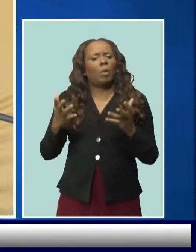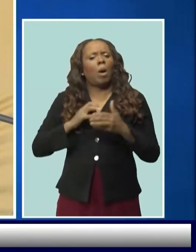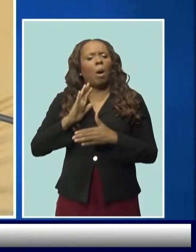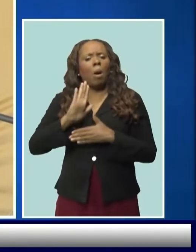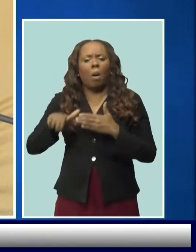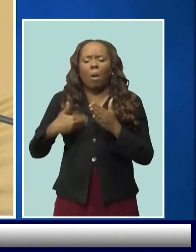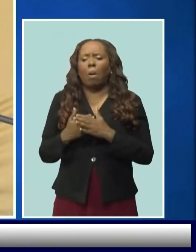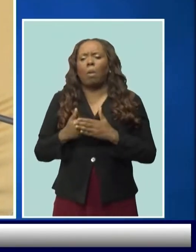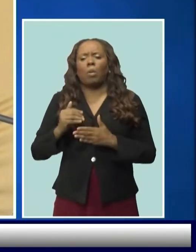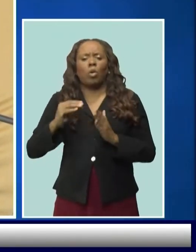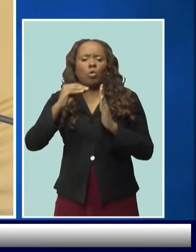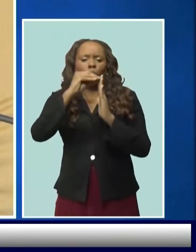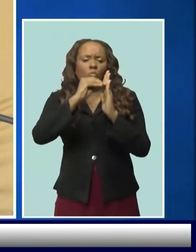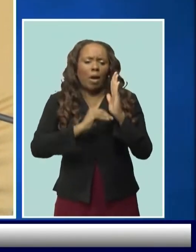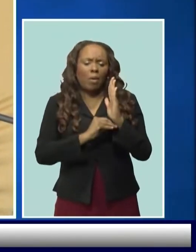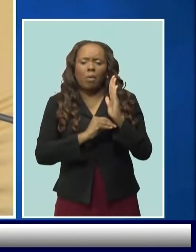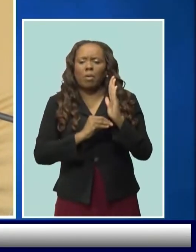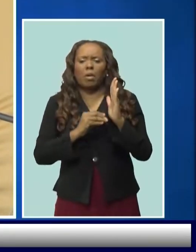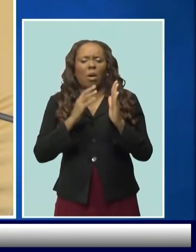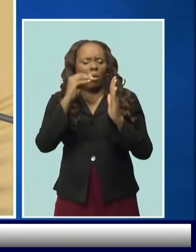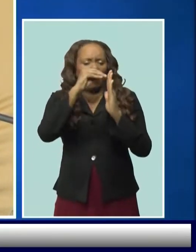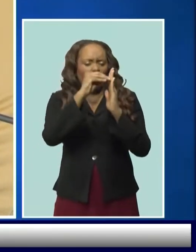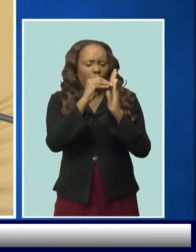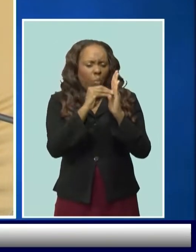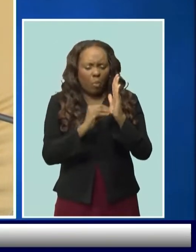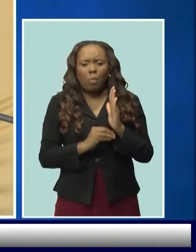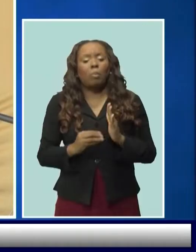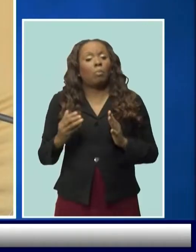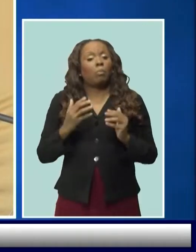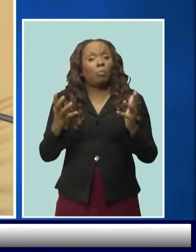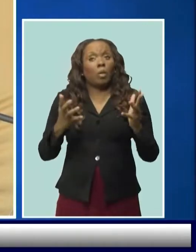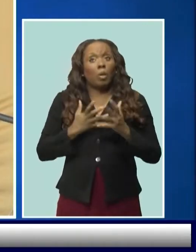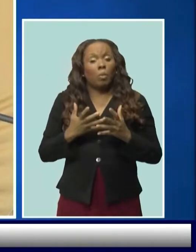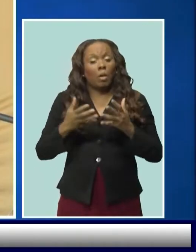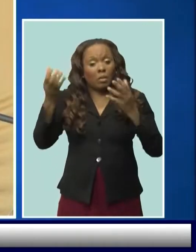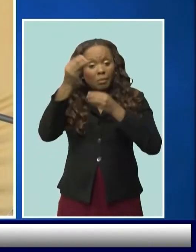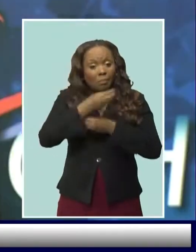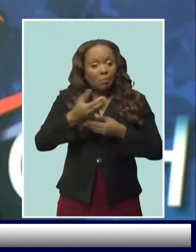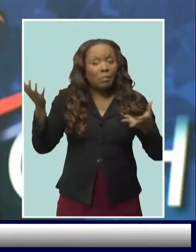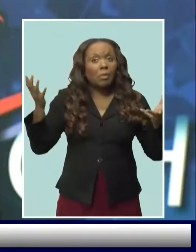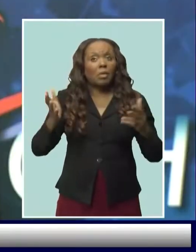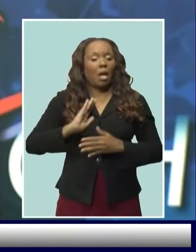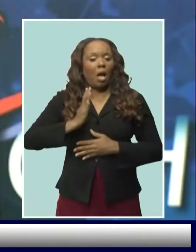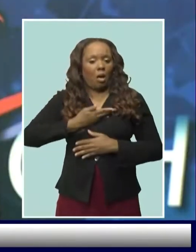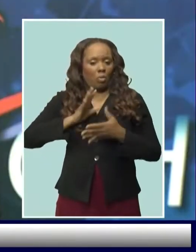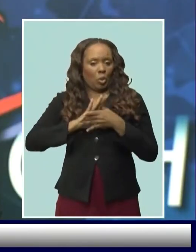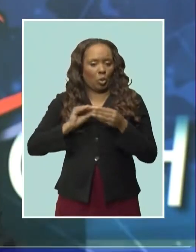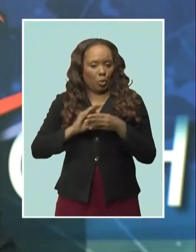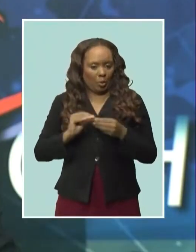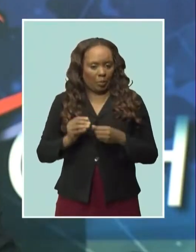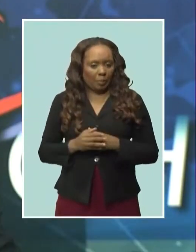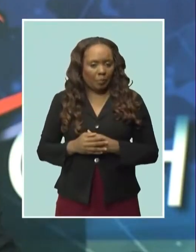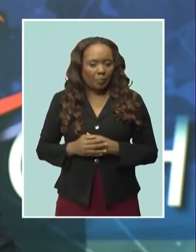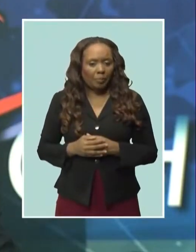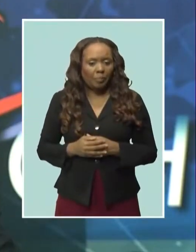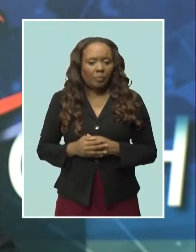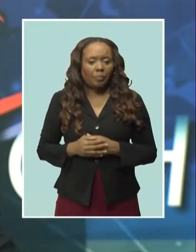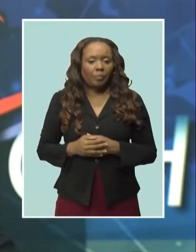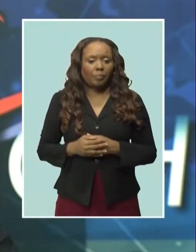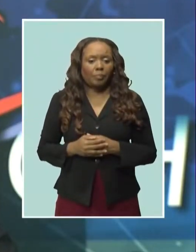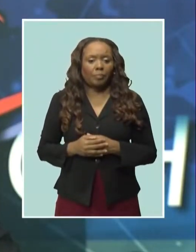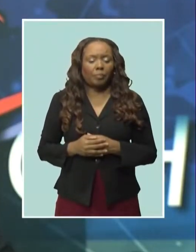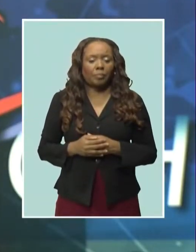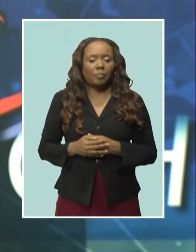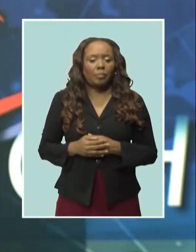can make connections, that we can give the world our own stories. Well, specialist on